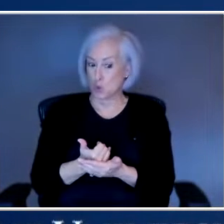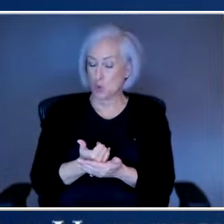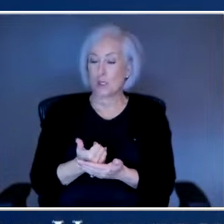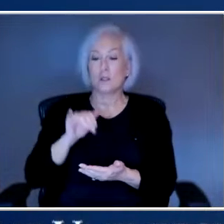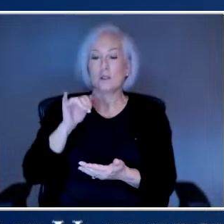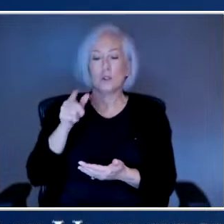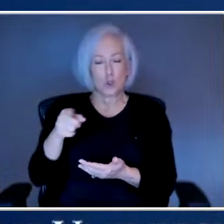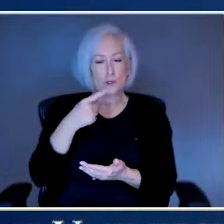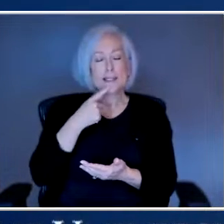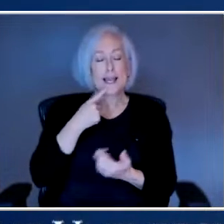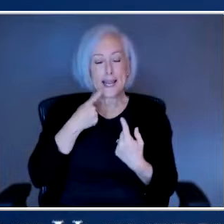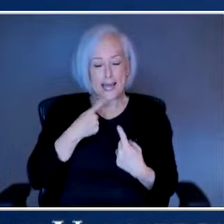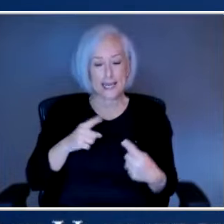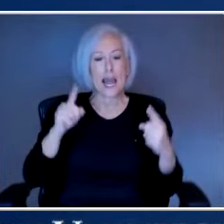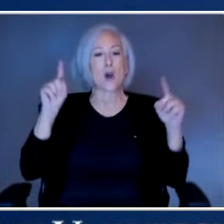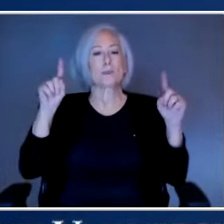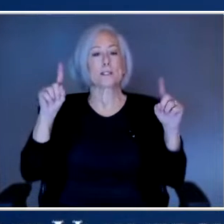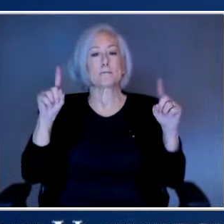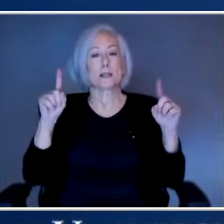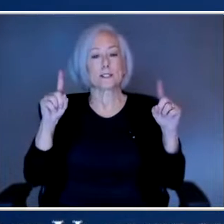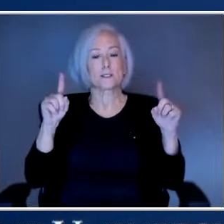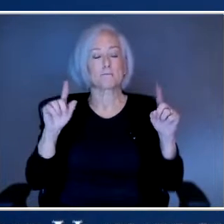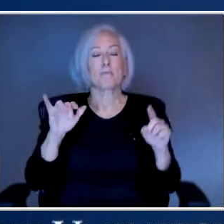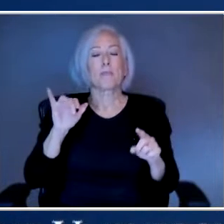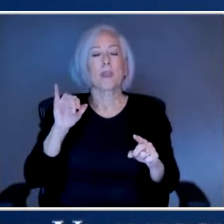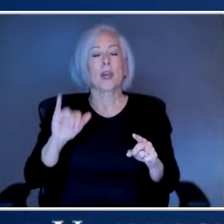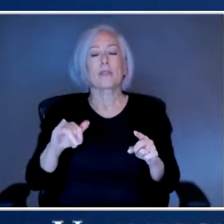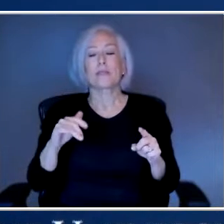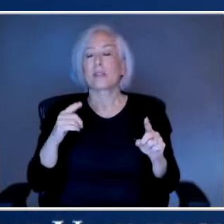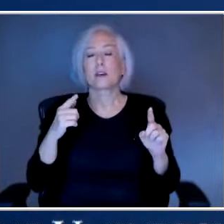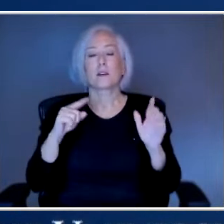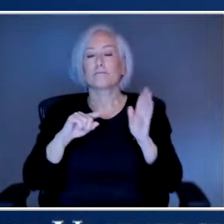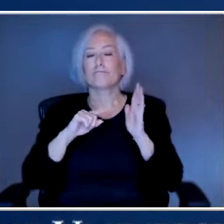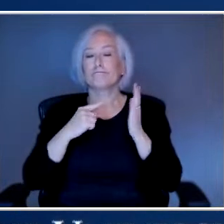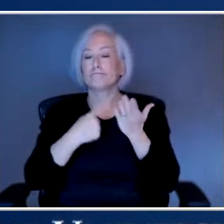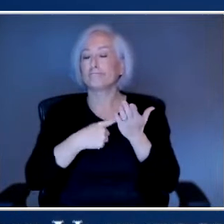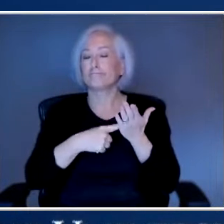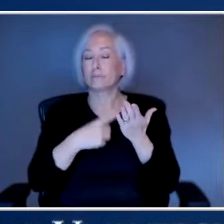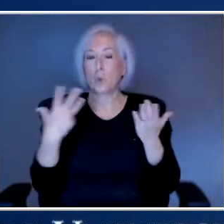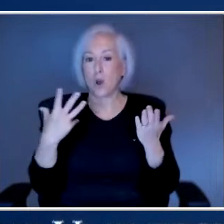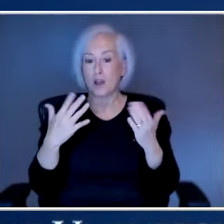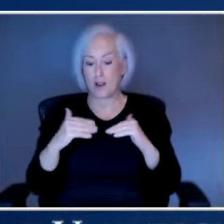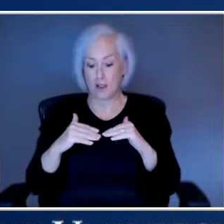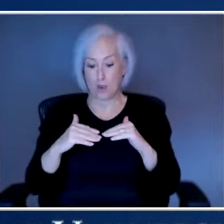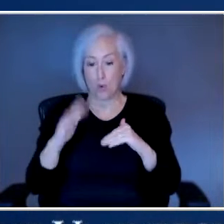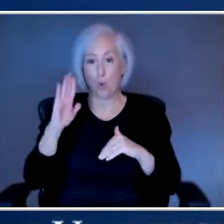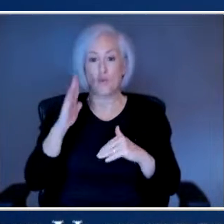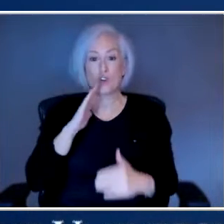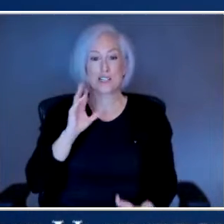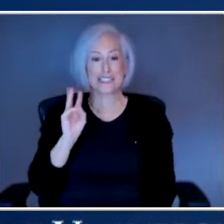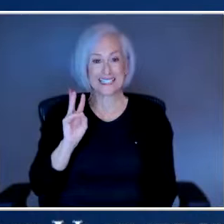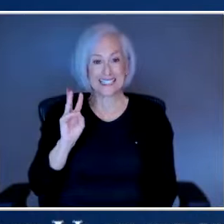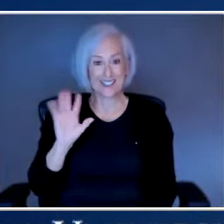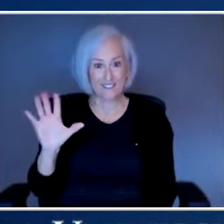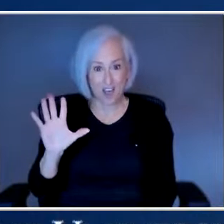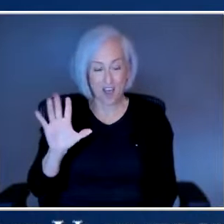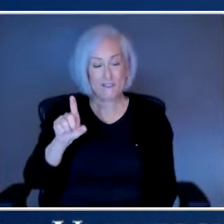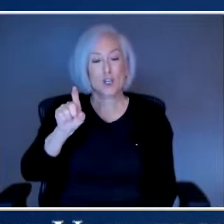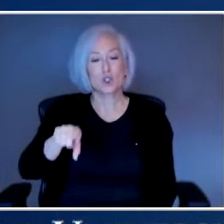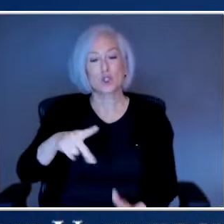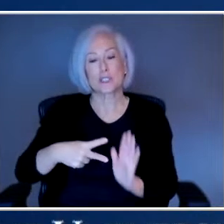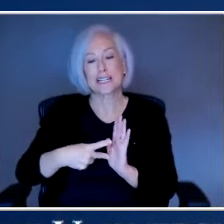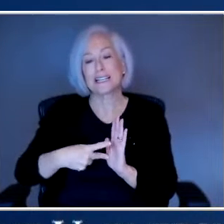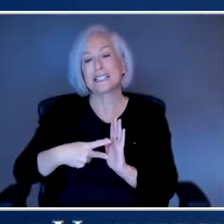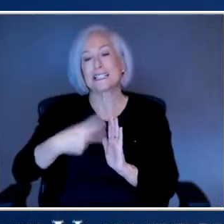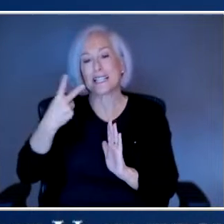but basically what this does say is that everybody over 65 now should get that second COVID-19